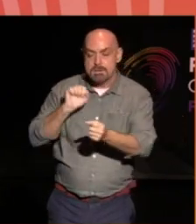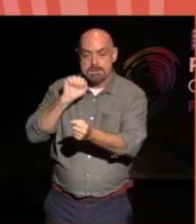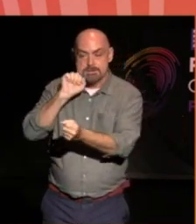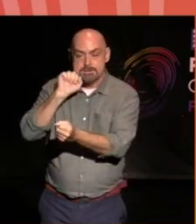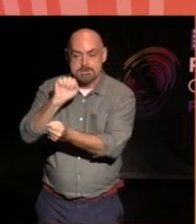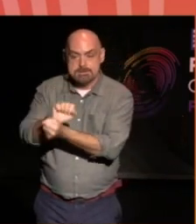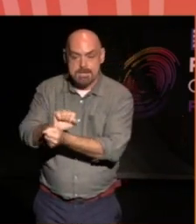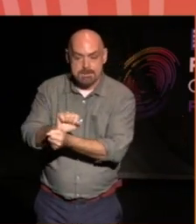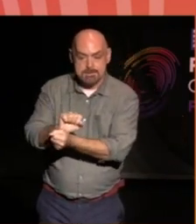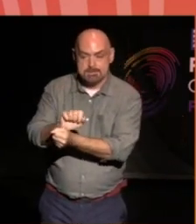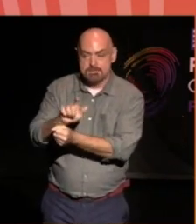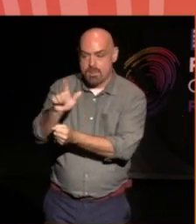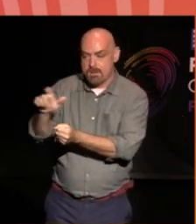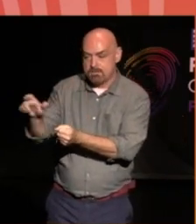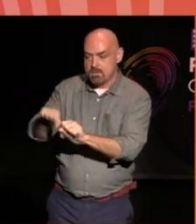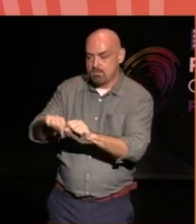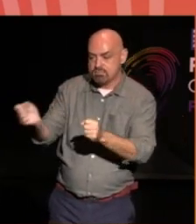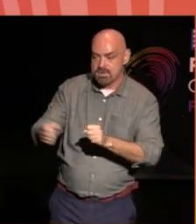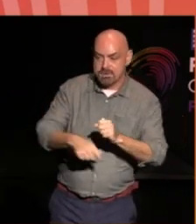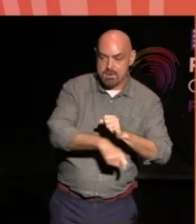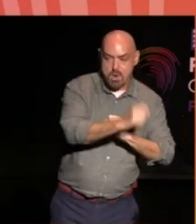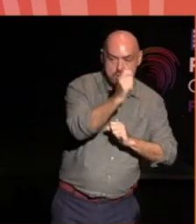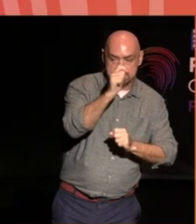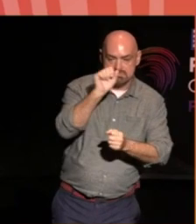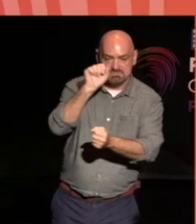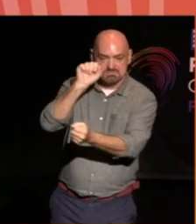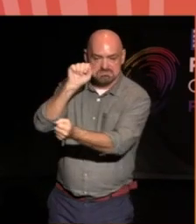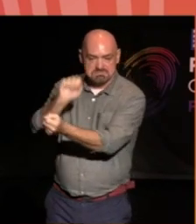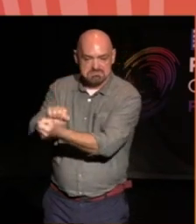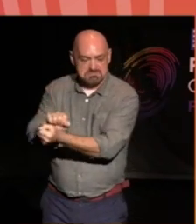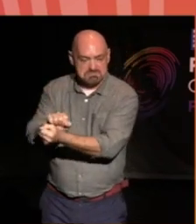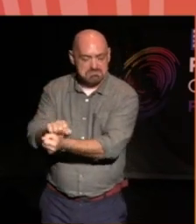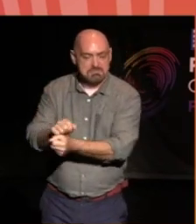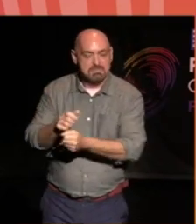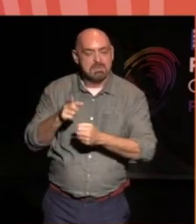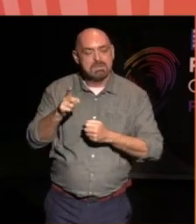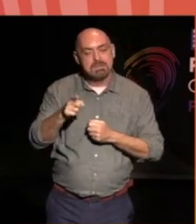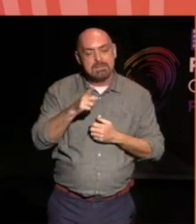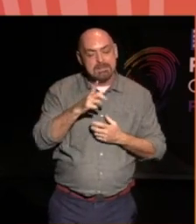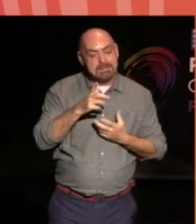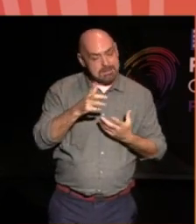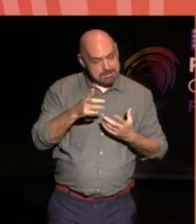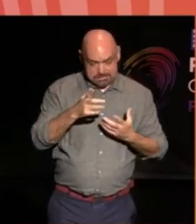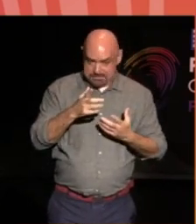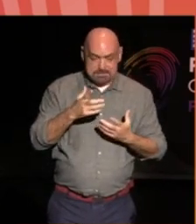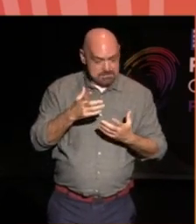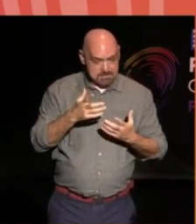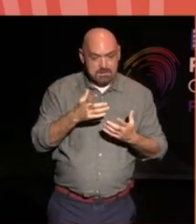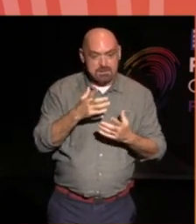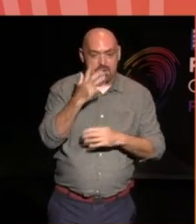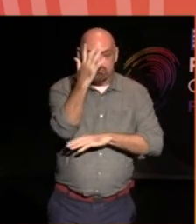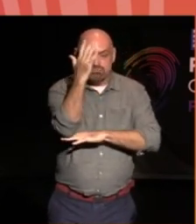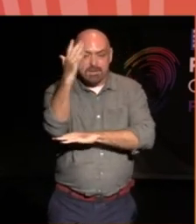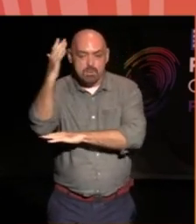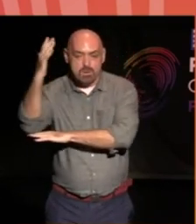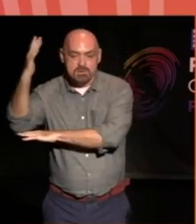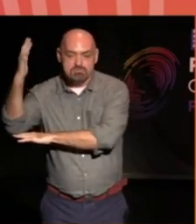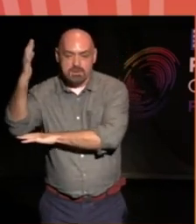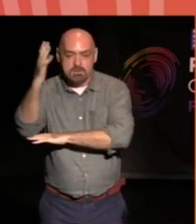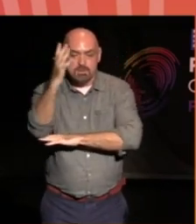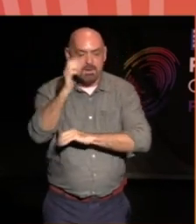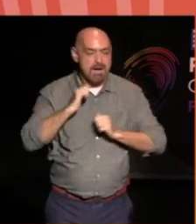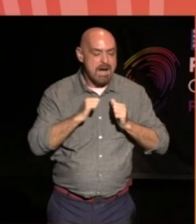people for the people who break them. It counts the destruction of the redwood and the loss of our natural